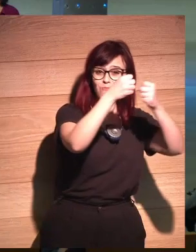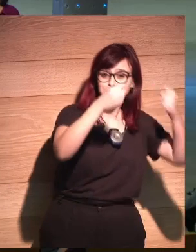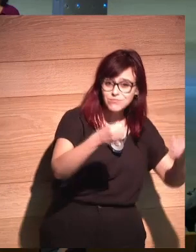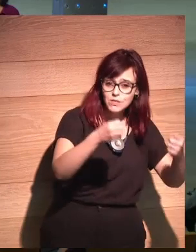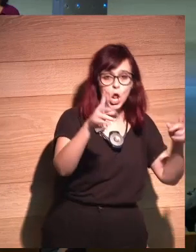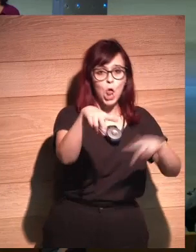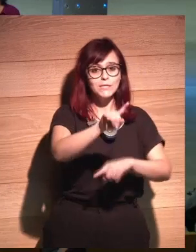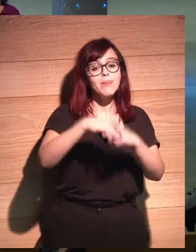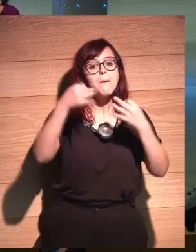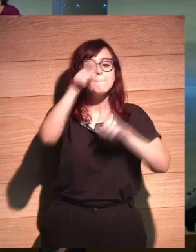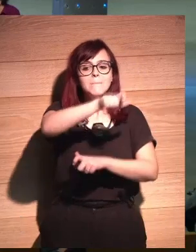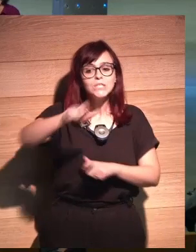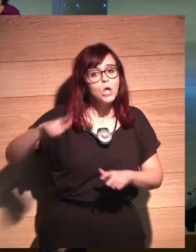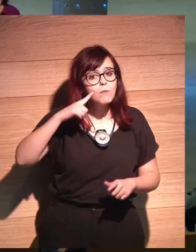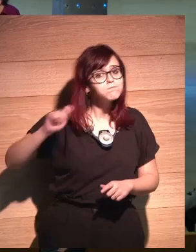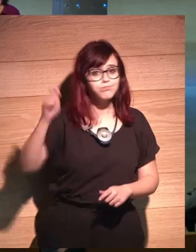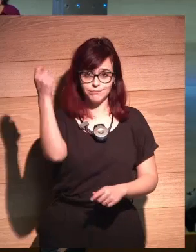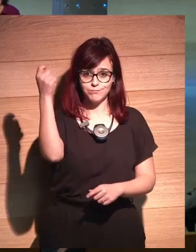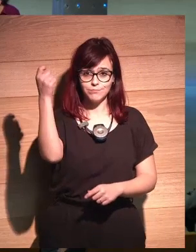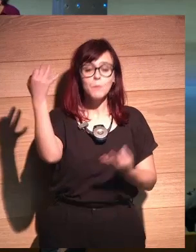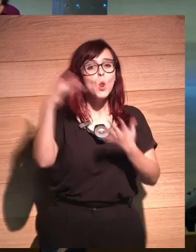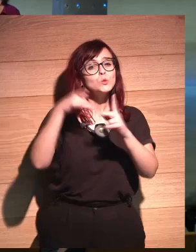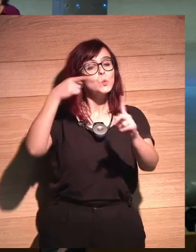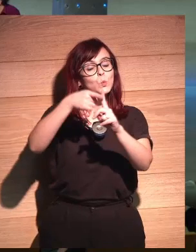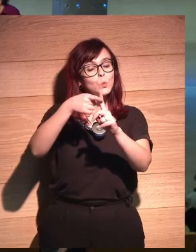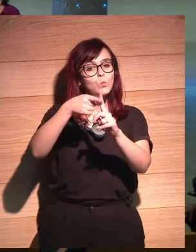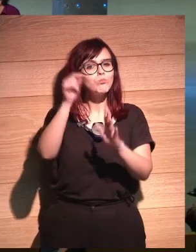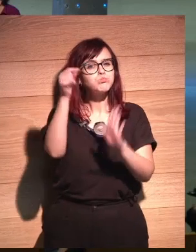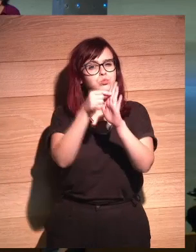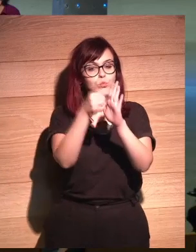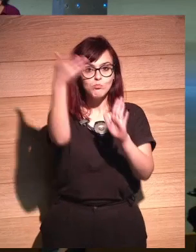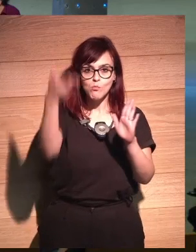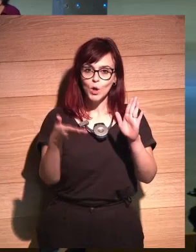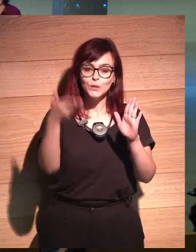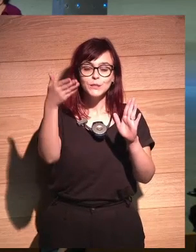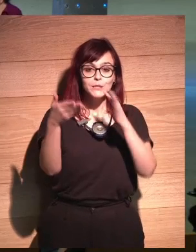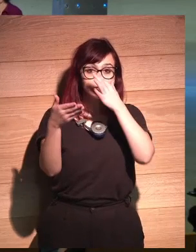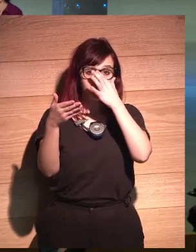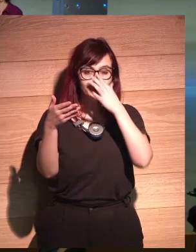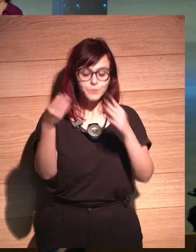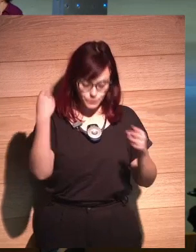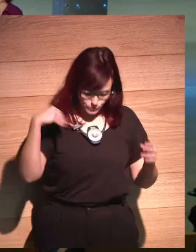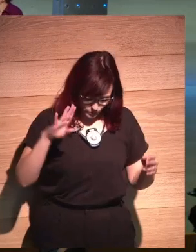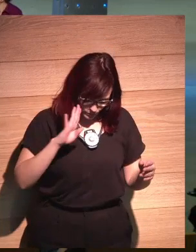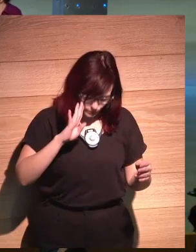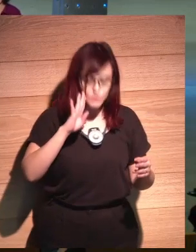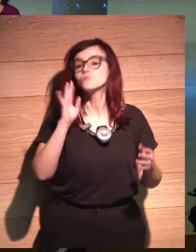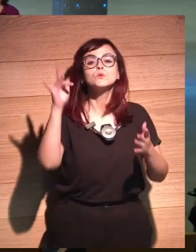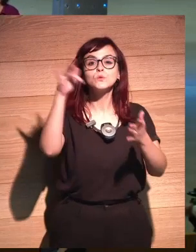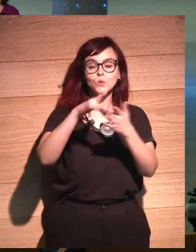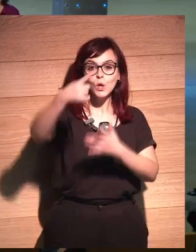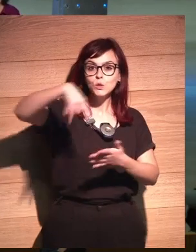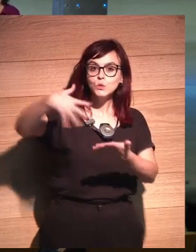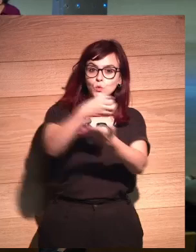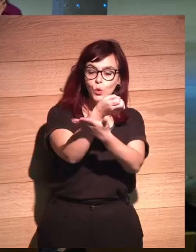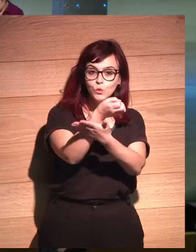big companies. They have to be accomplished by people. But there's something relevant here. I think that we all